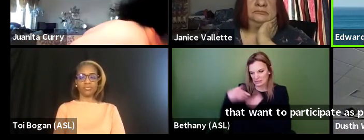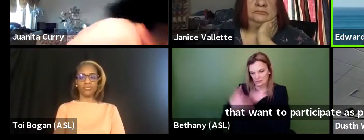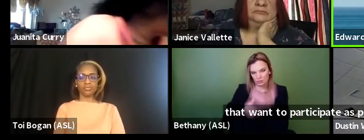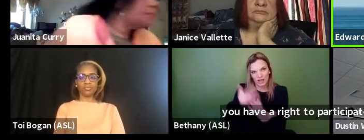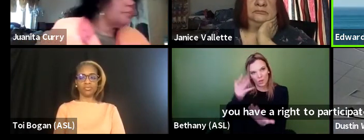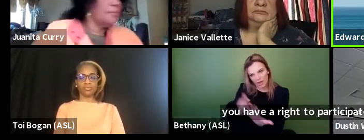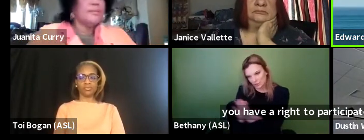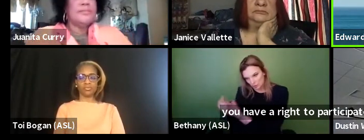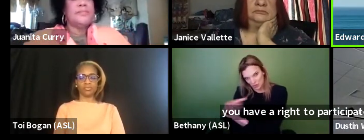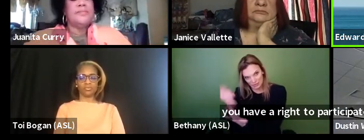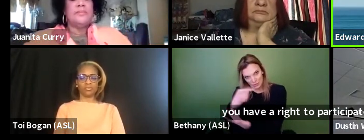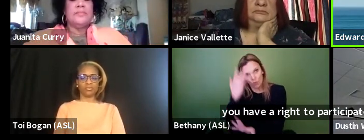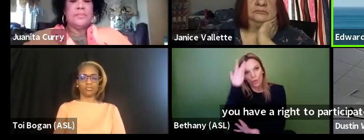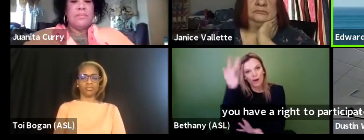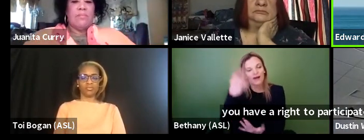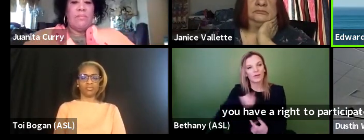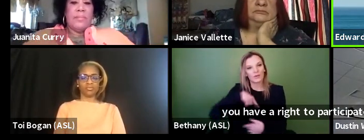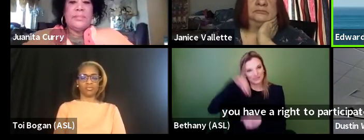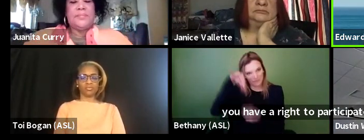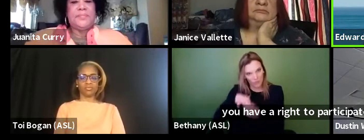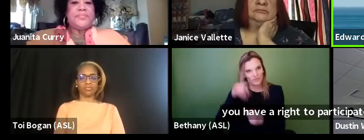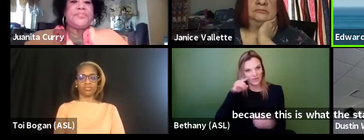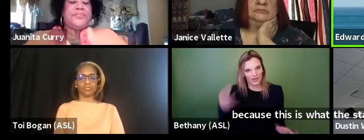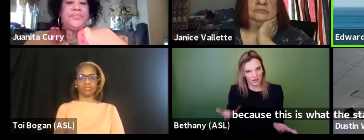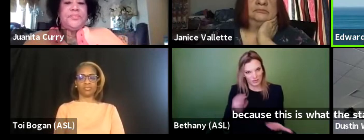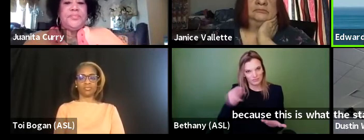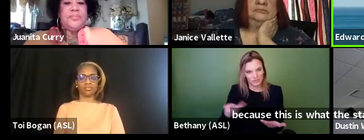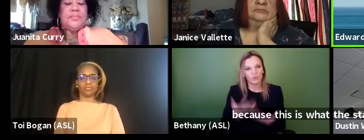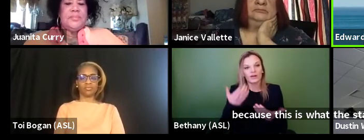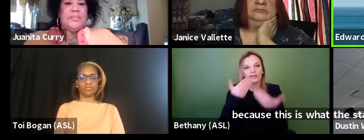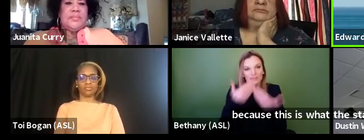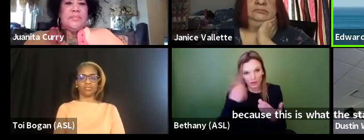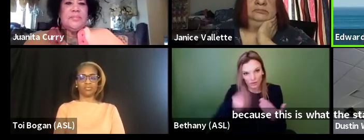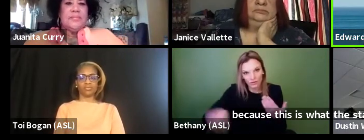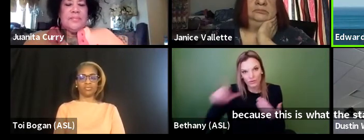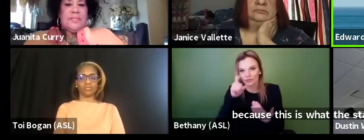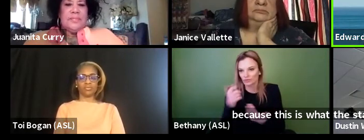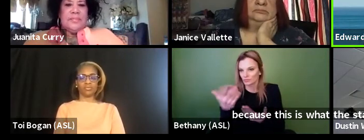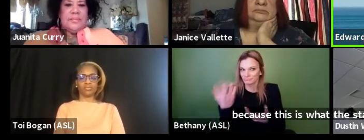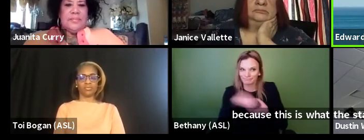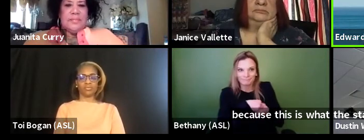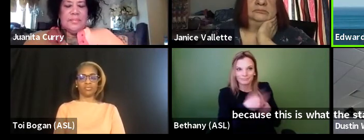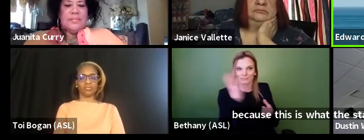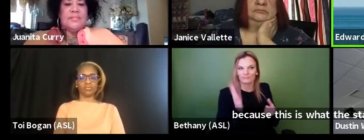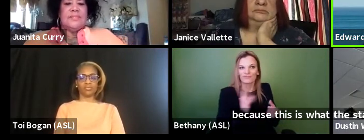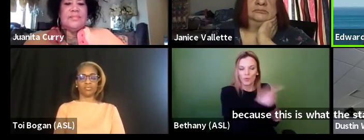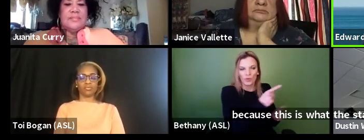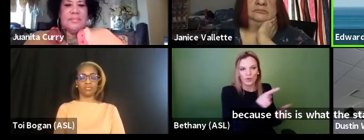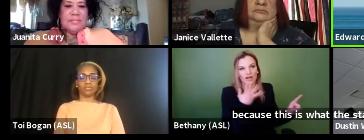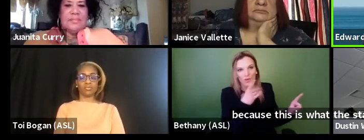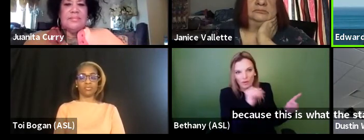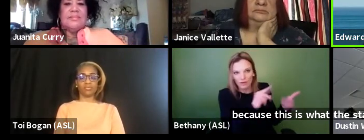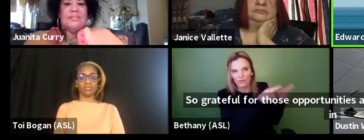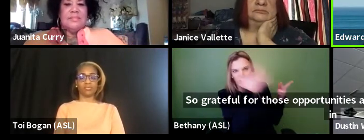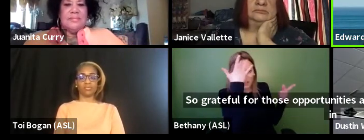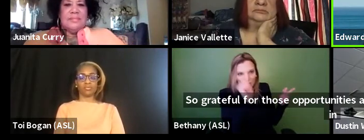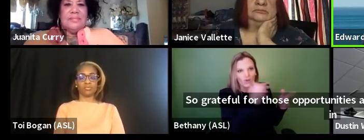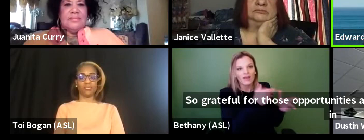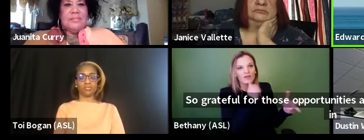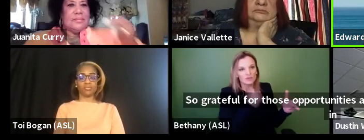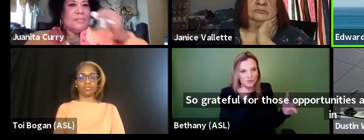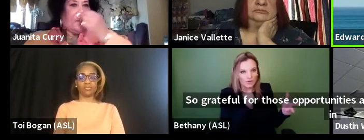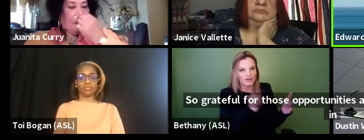state voted for. So grateful for those opportunities. Want to thank those in California, Colorado, and Arizona.